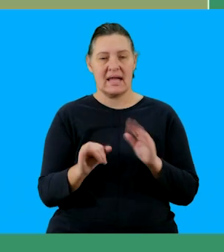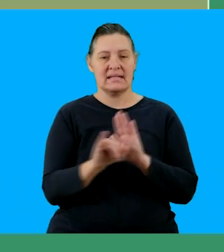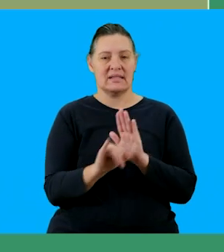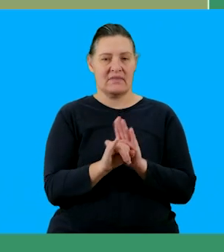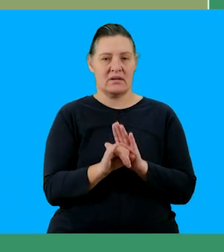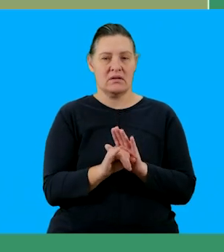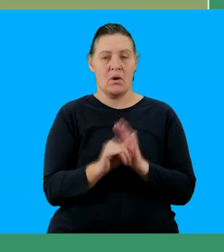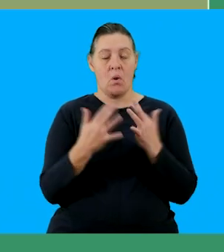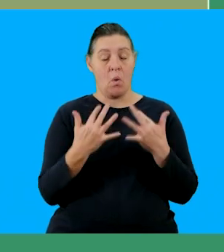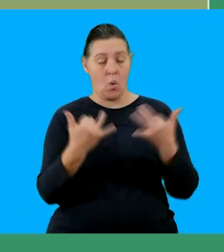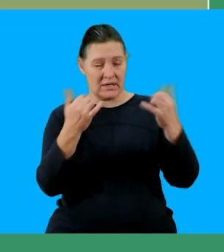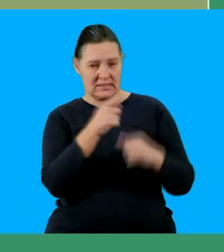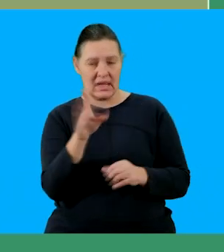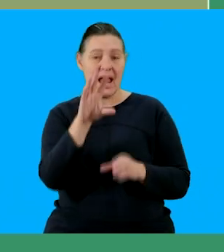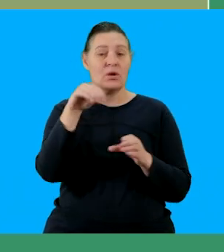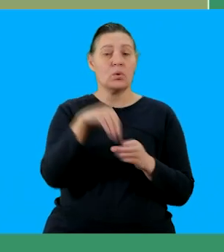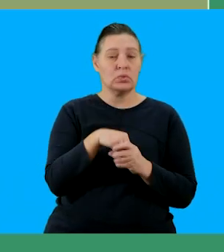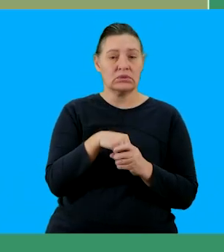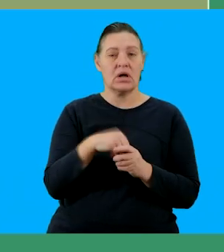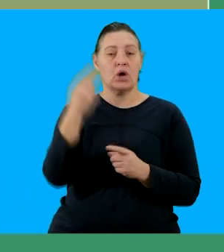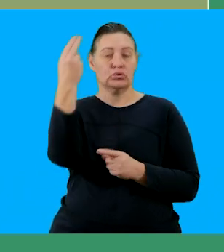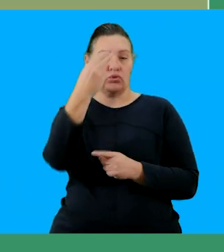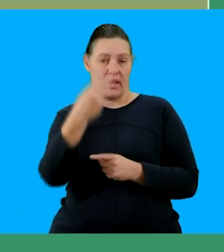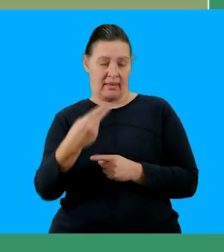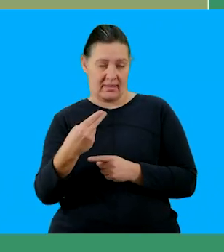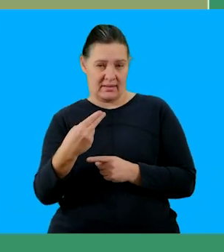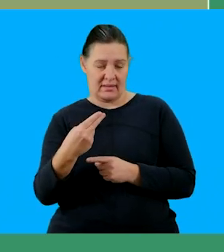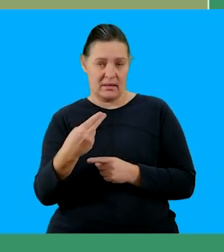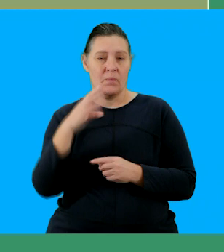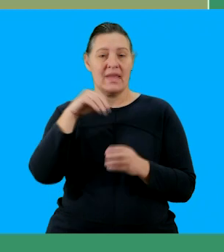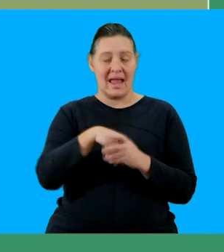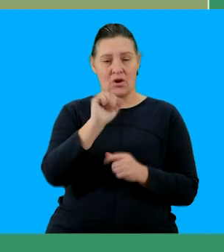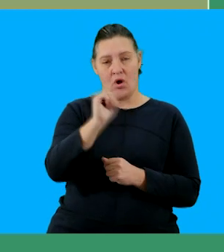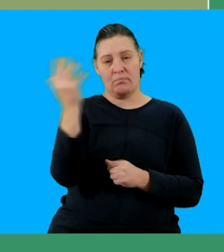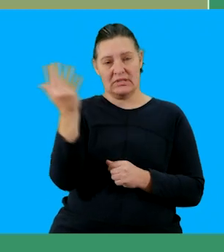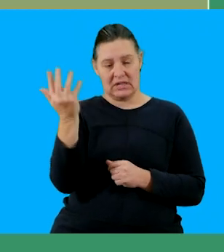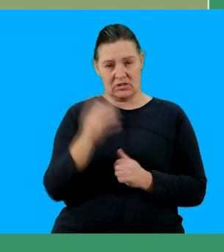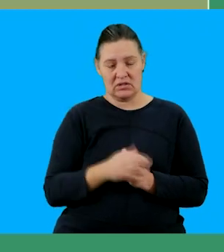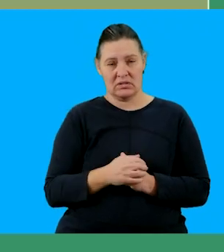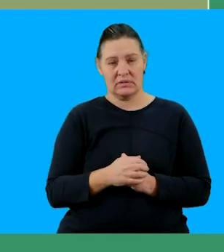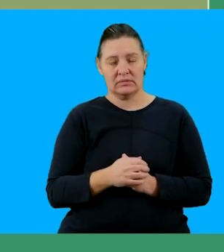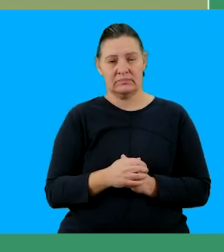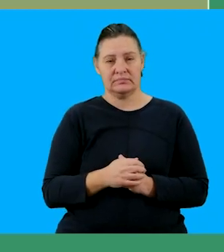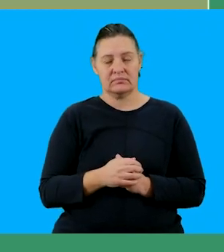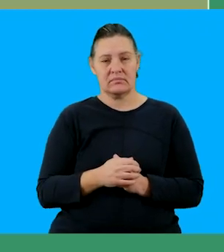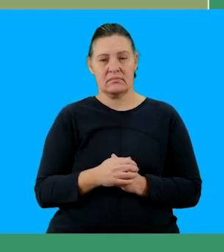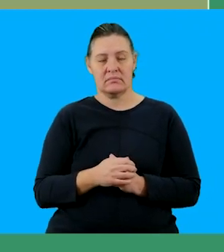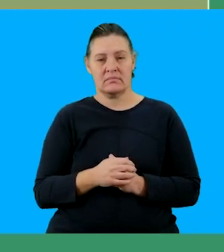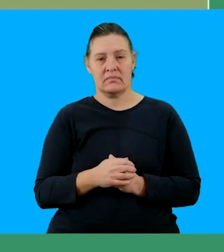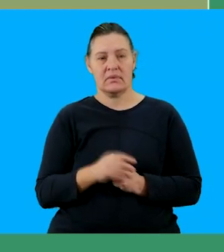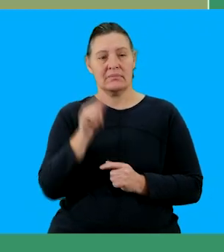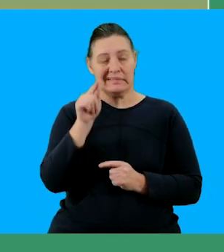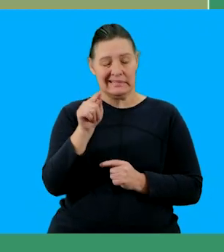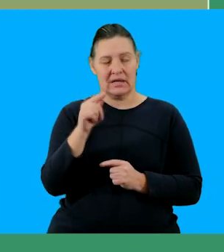has identified her audience and included drawings in her presentation. So